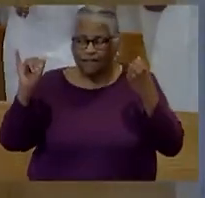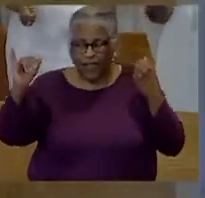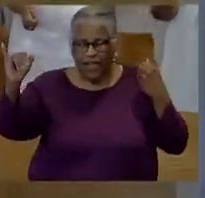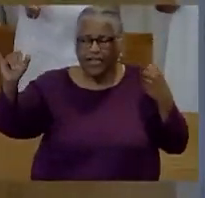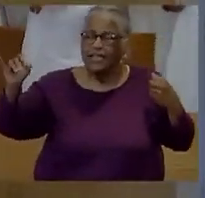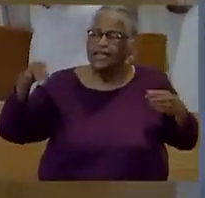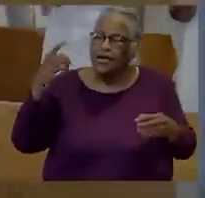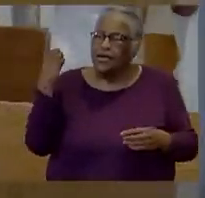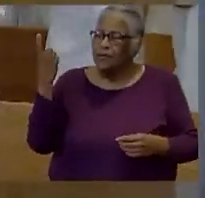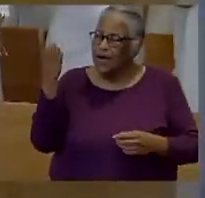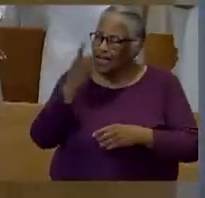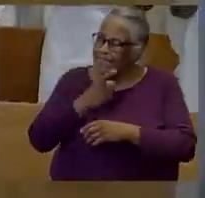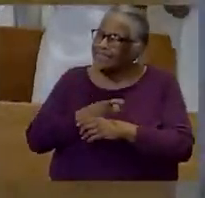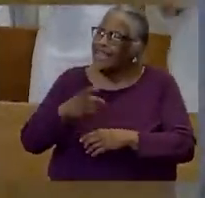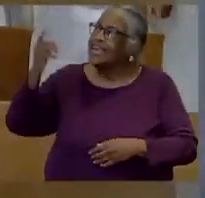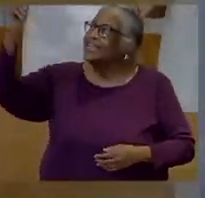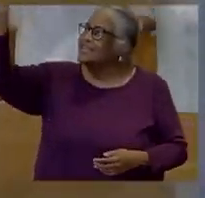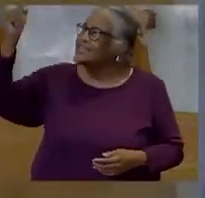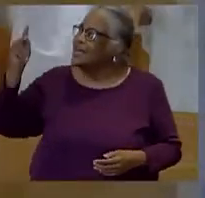And